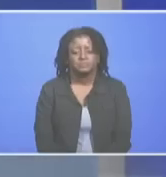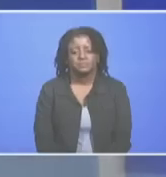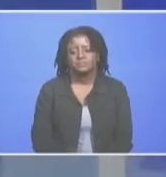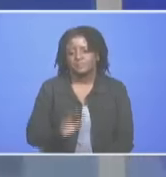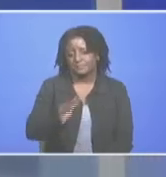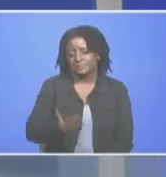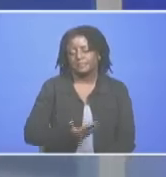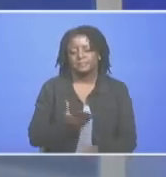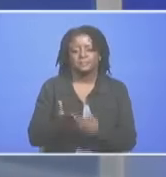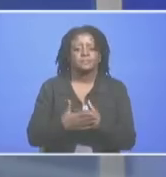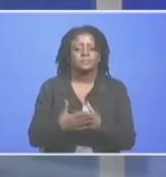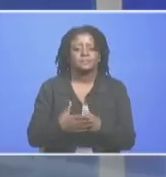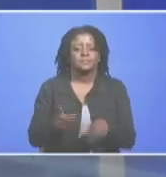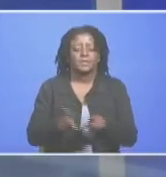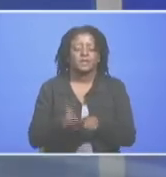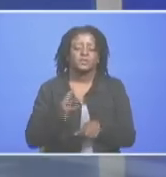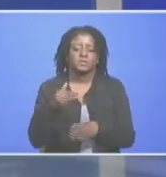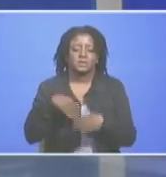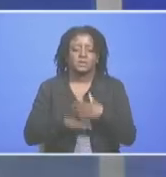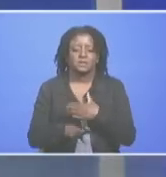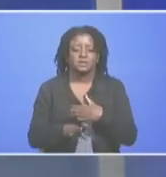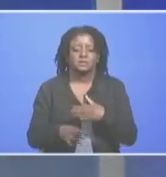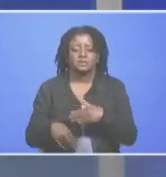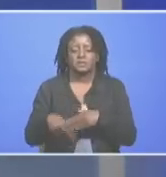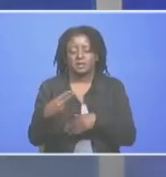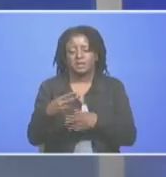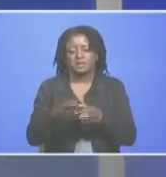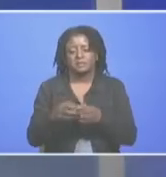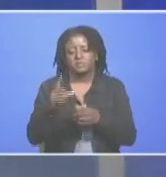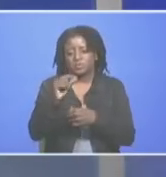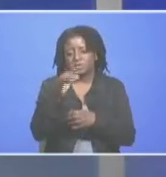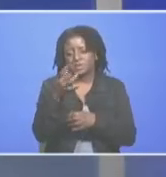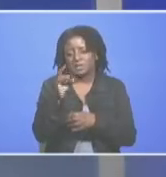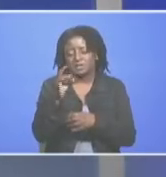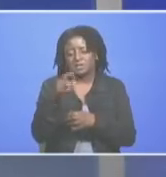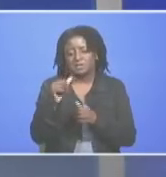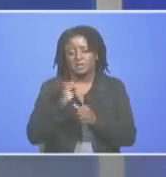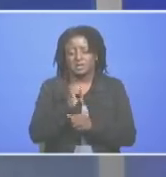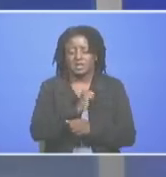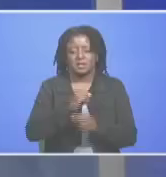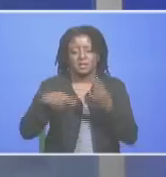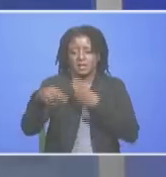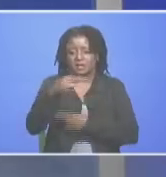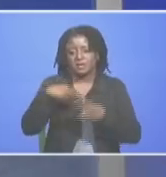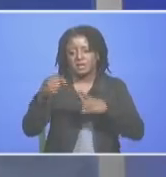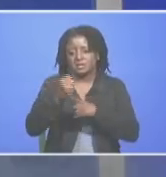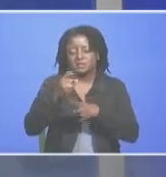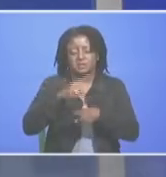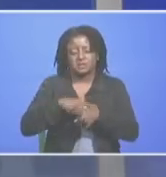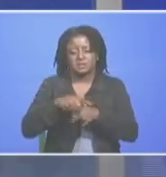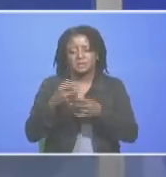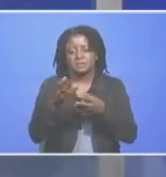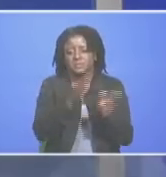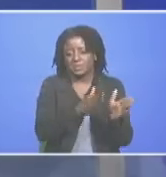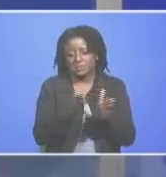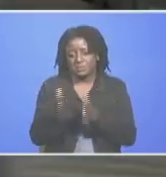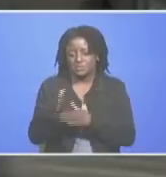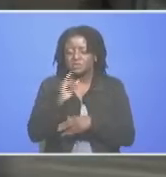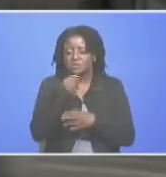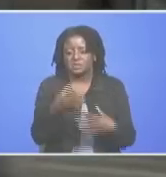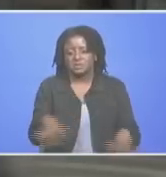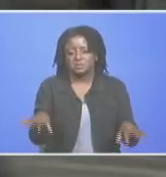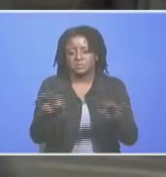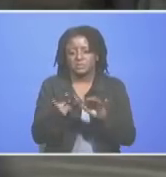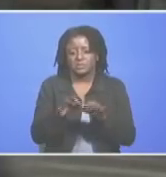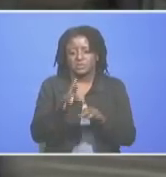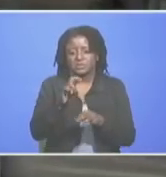Welcome back. As we enter the peak of the 2018 Atlantic hurricane season, preparation is crucial. Now, Rev Bahamas and